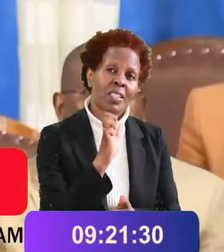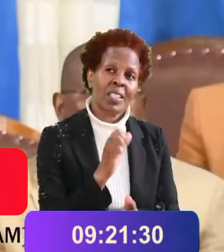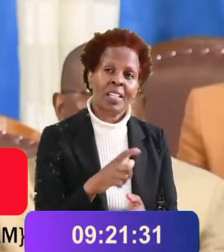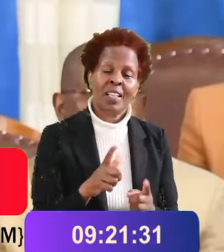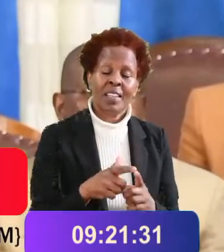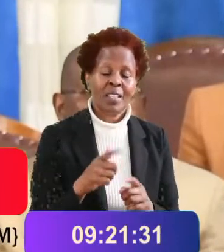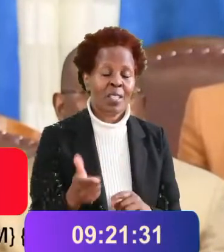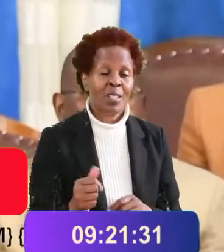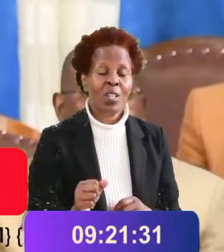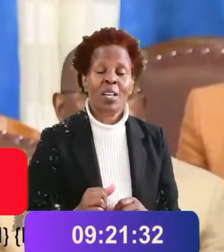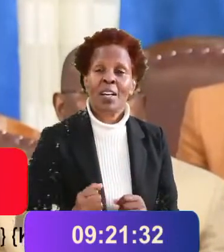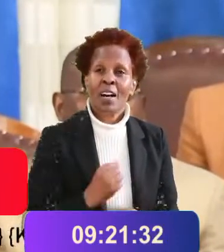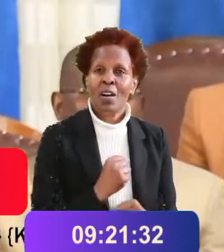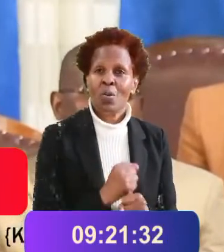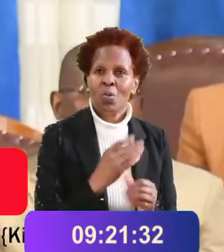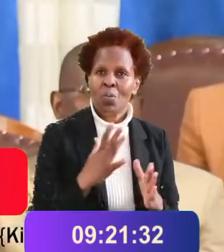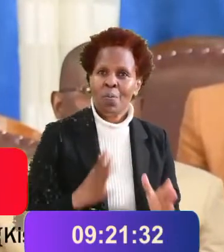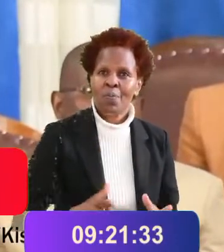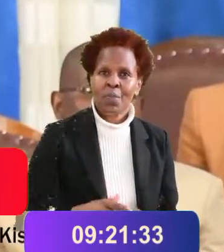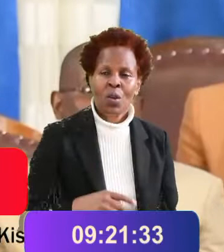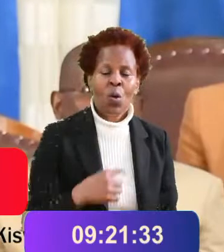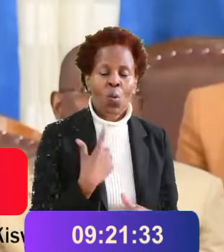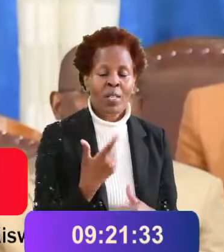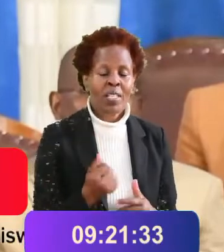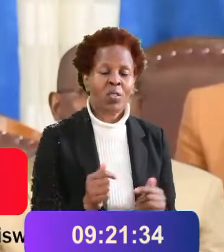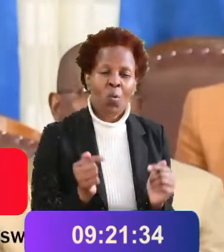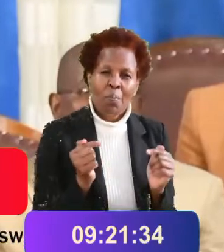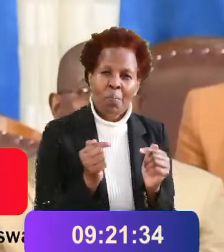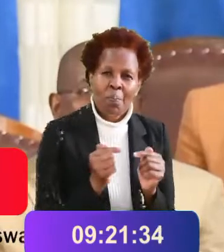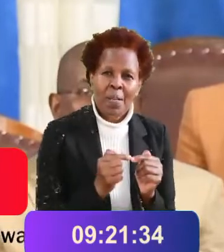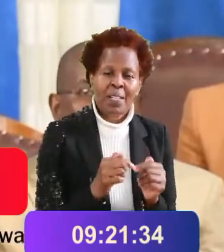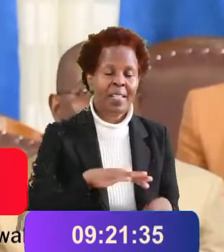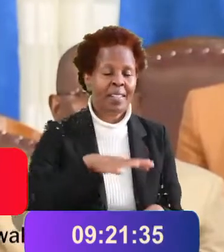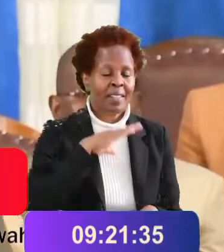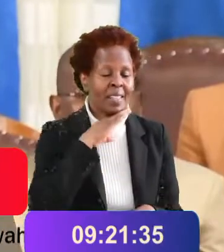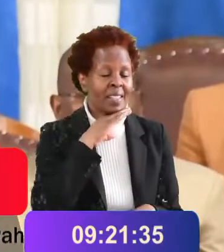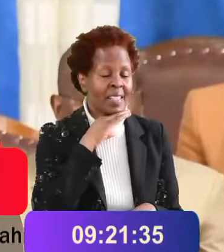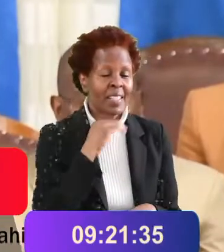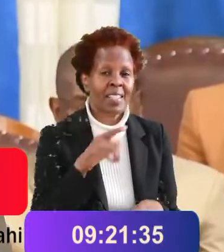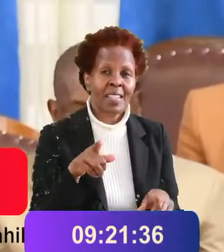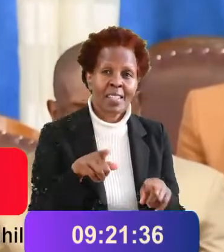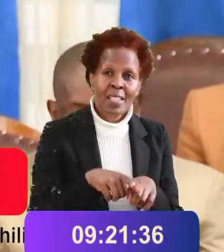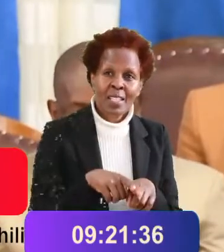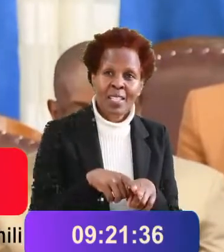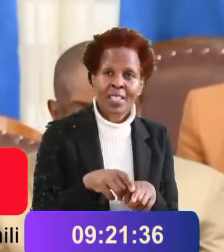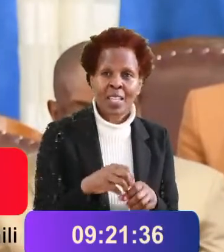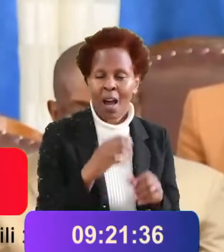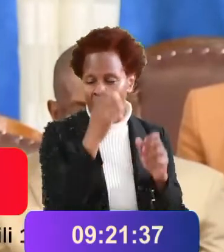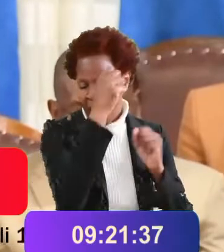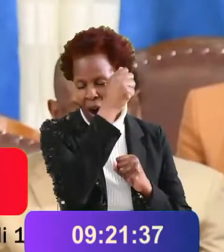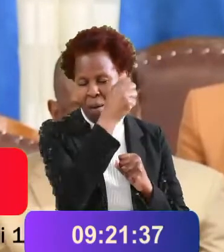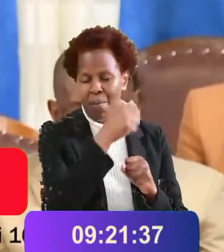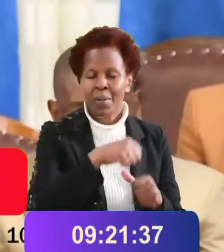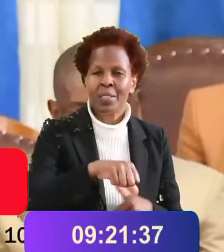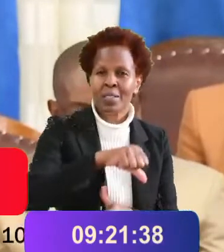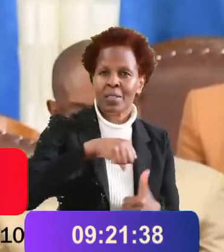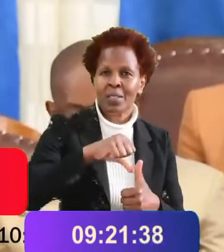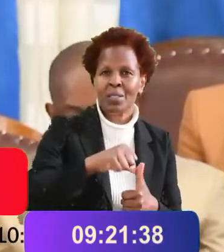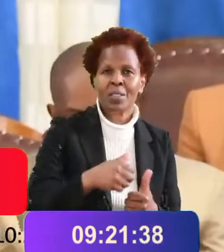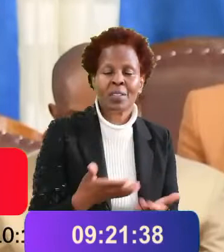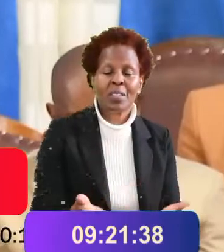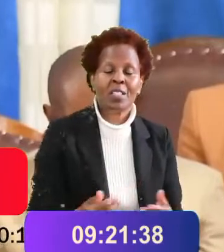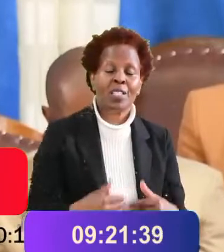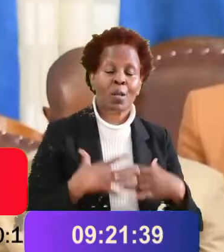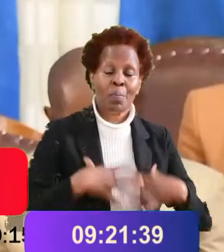the servant. While Gehazi saw pain and death in the hands of a Syrian army that was surrounding them, Elisha